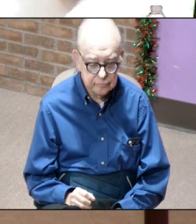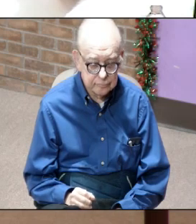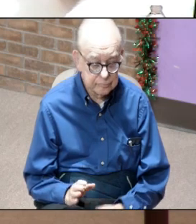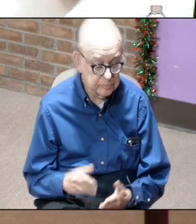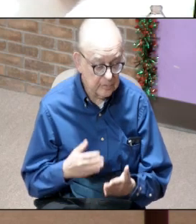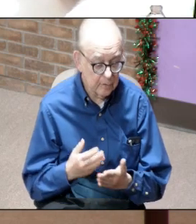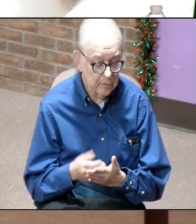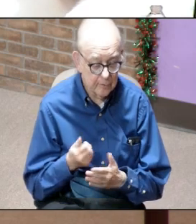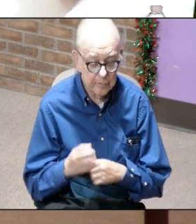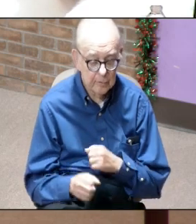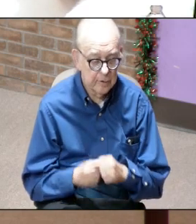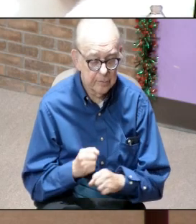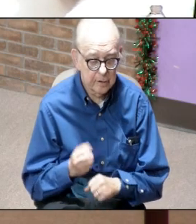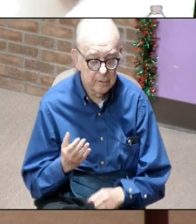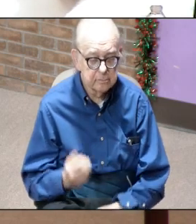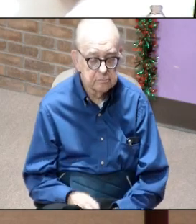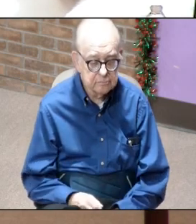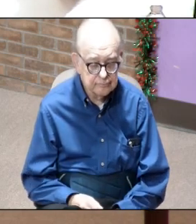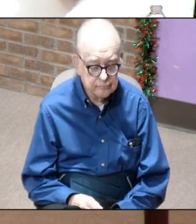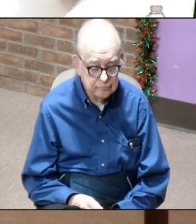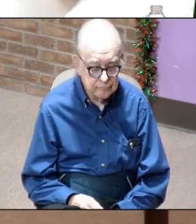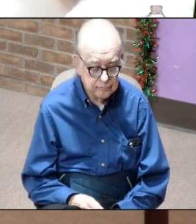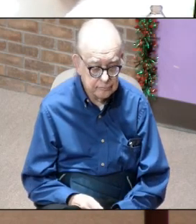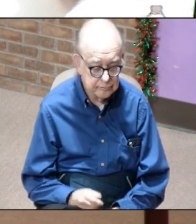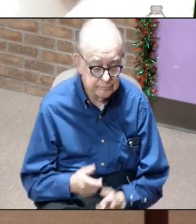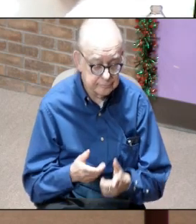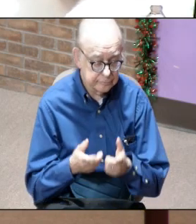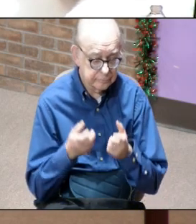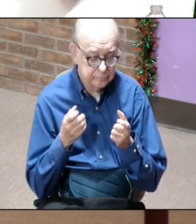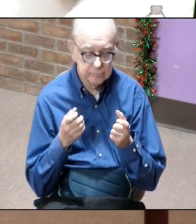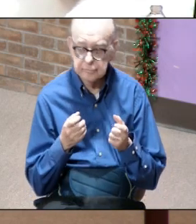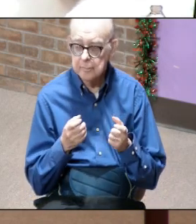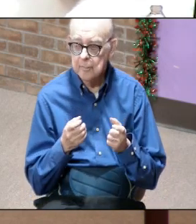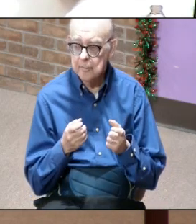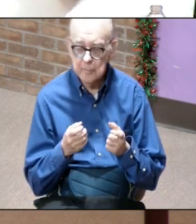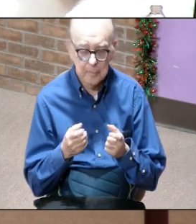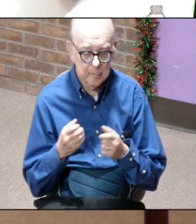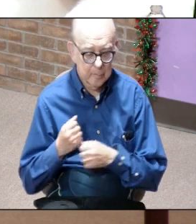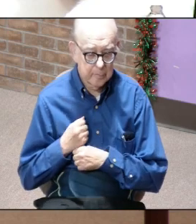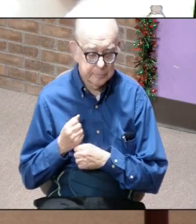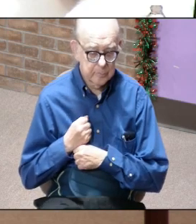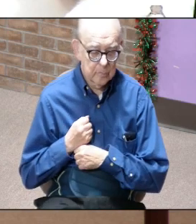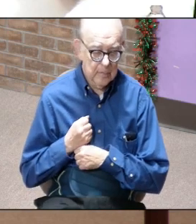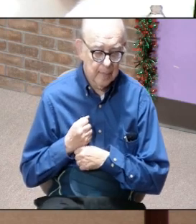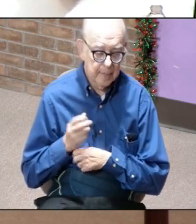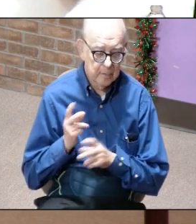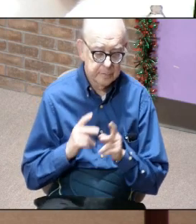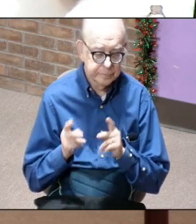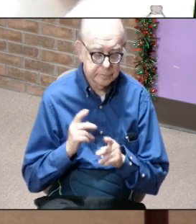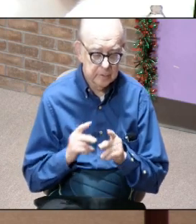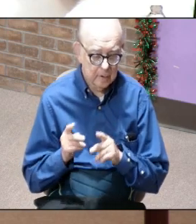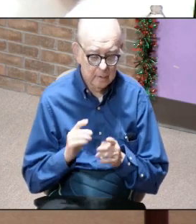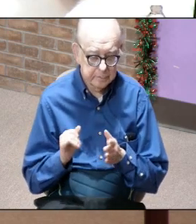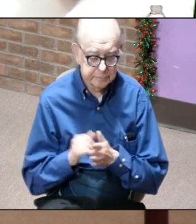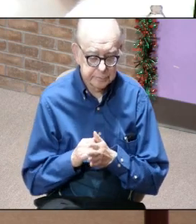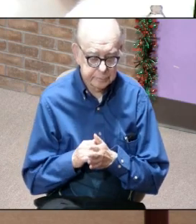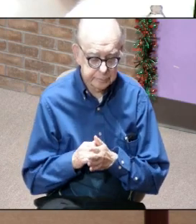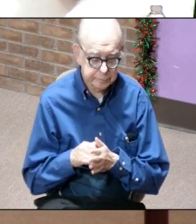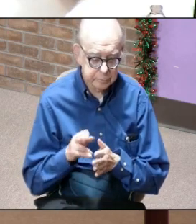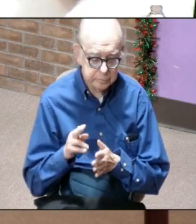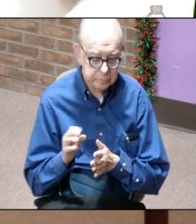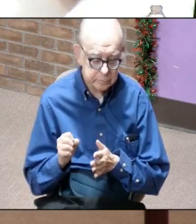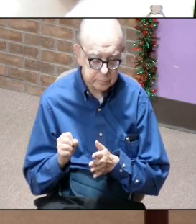years ago. And then all of a sudden, military personnel that are